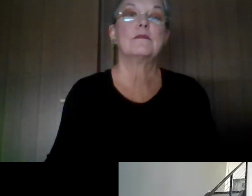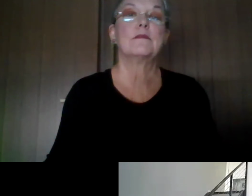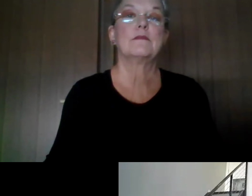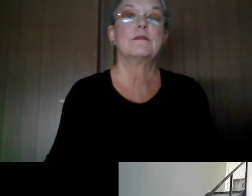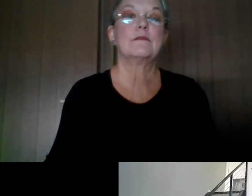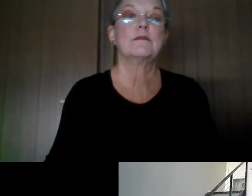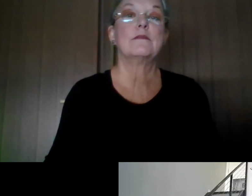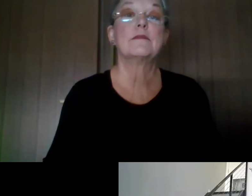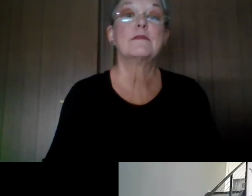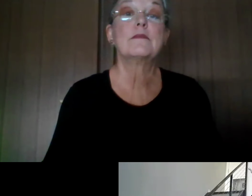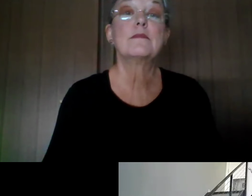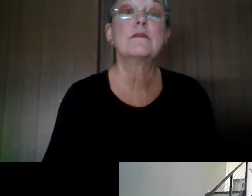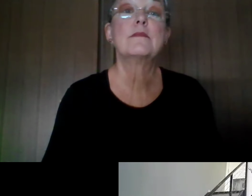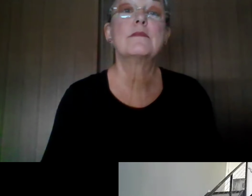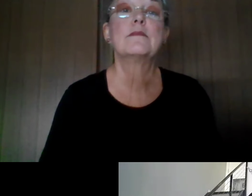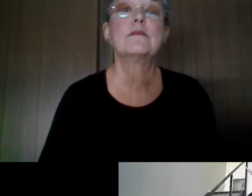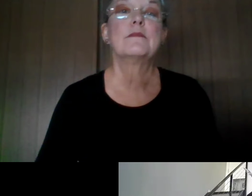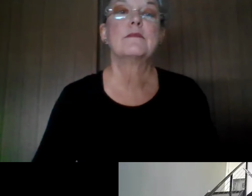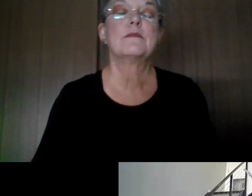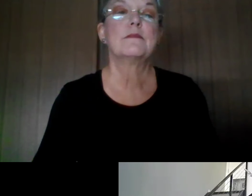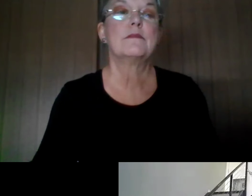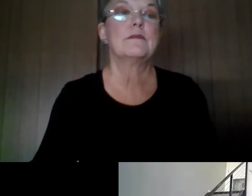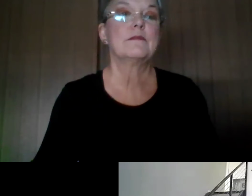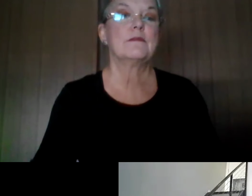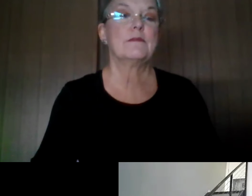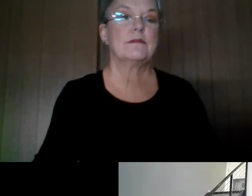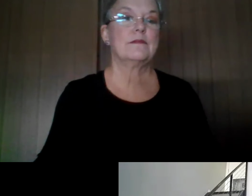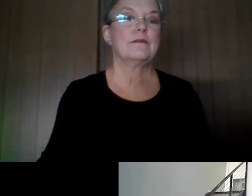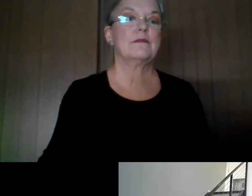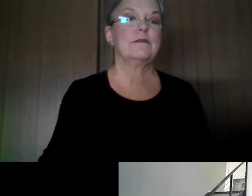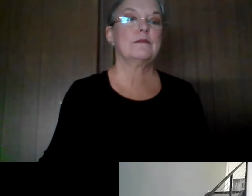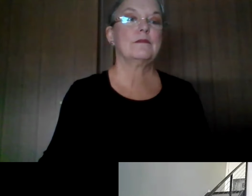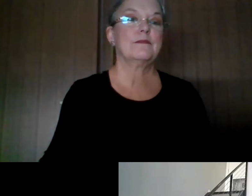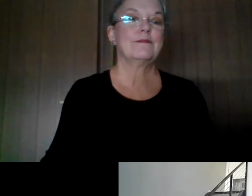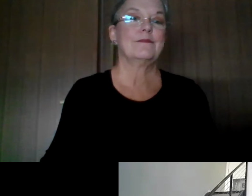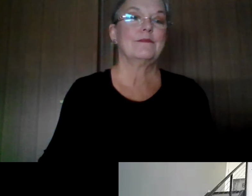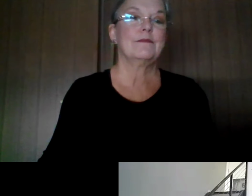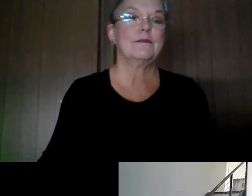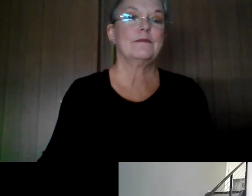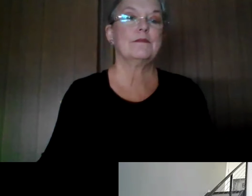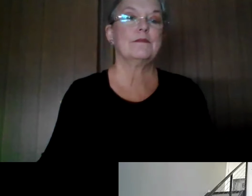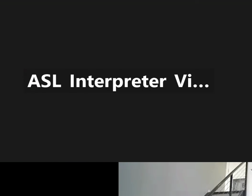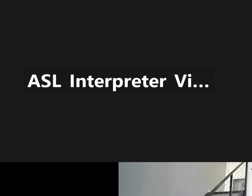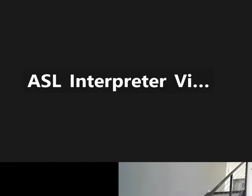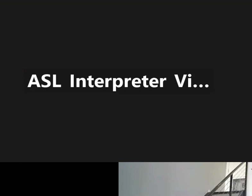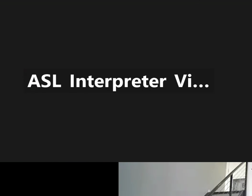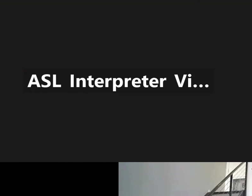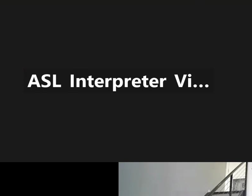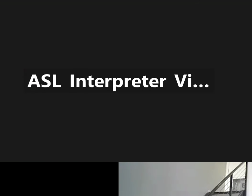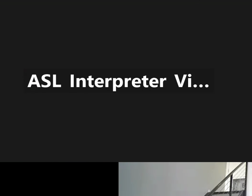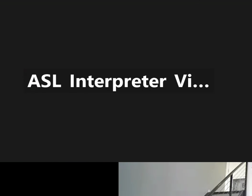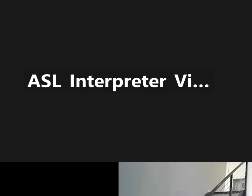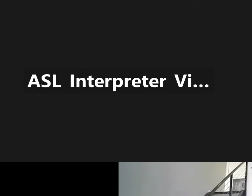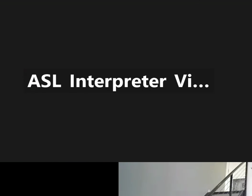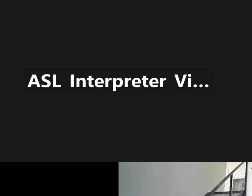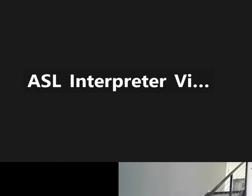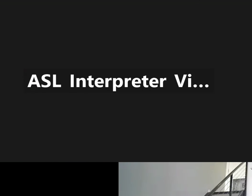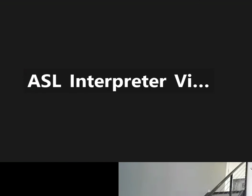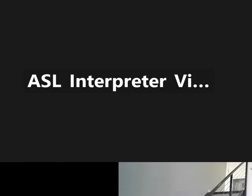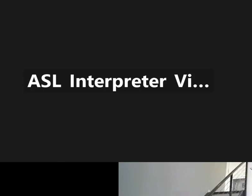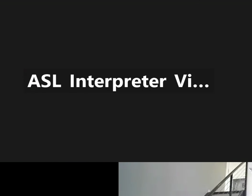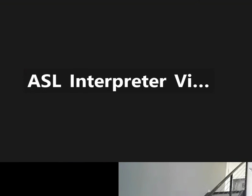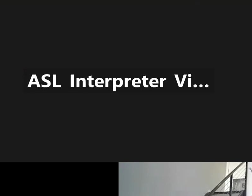Yeah, I think like most of us in this field, we come to this work because of a personal experience or someone